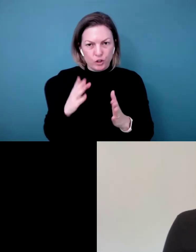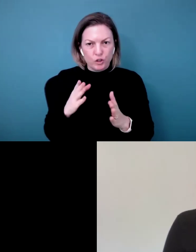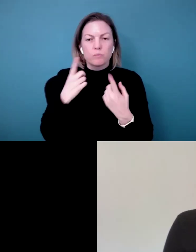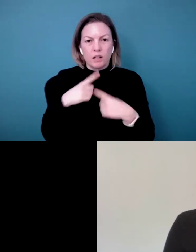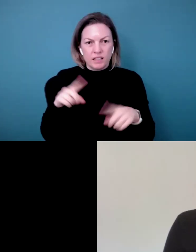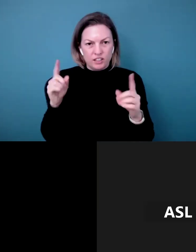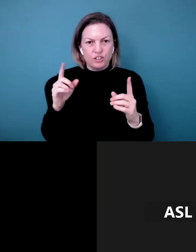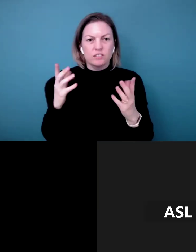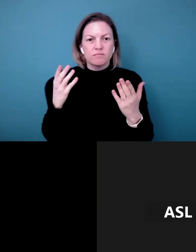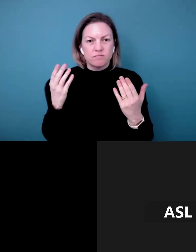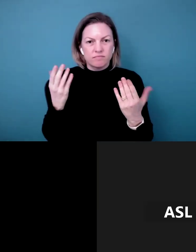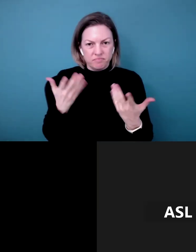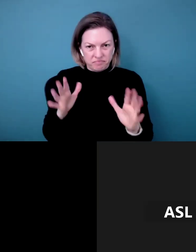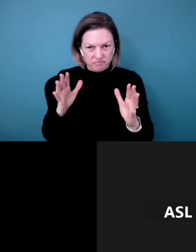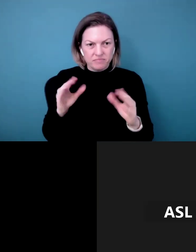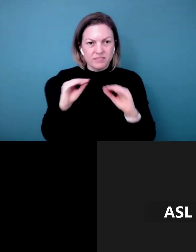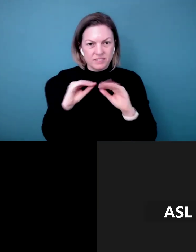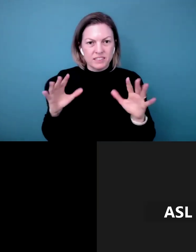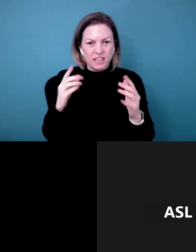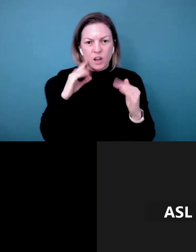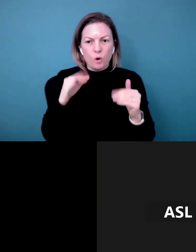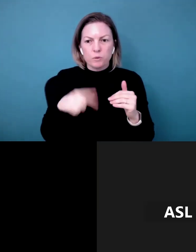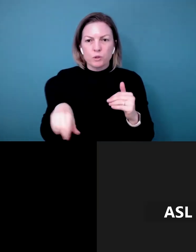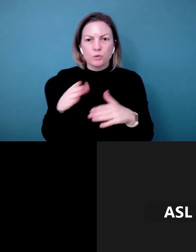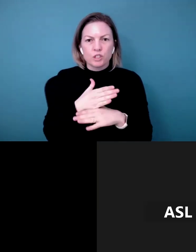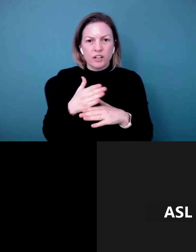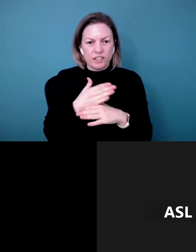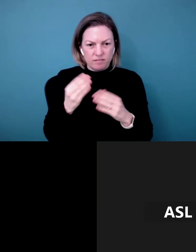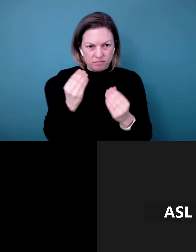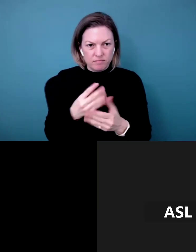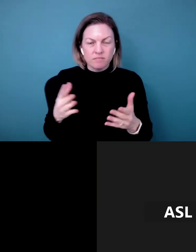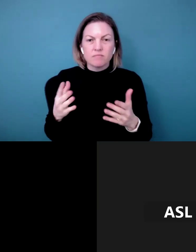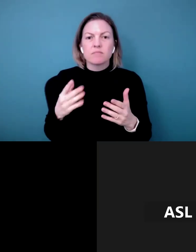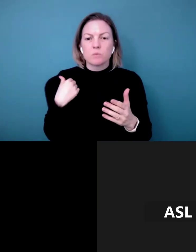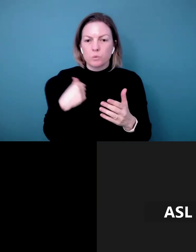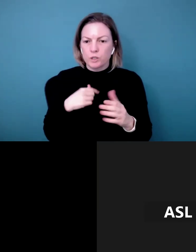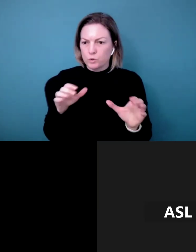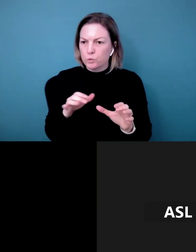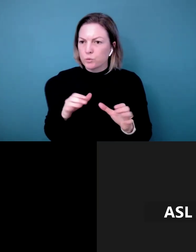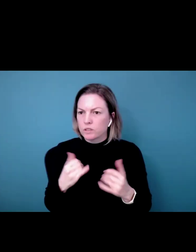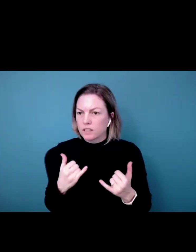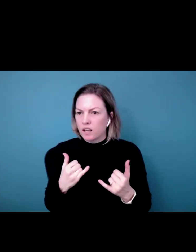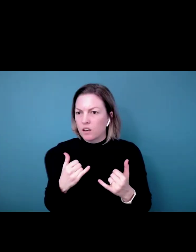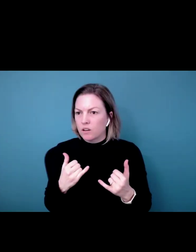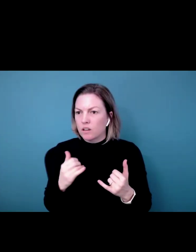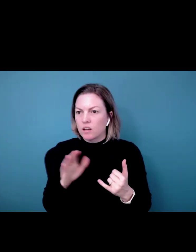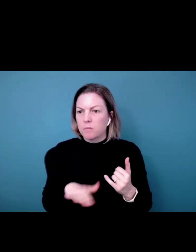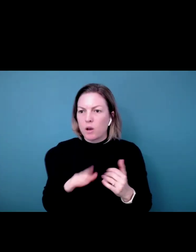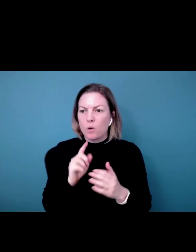been issued, and I hope that you'll share it widely, as we will do. It's now just, I think, about an hour old.